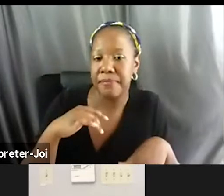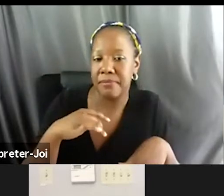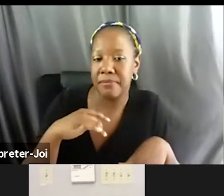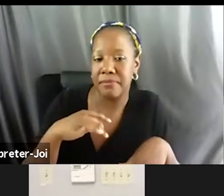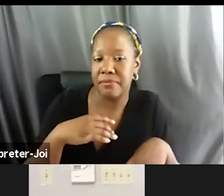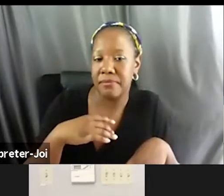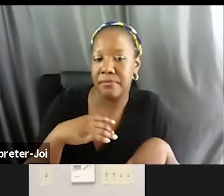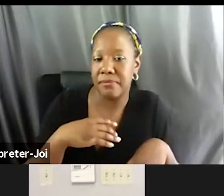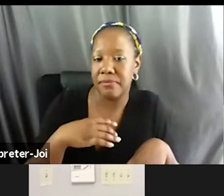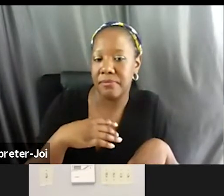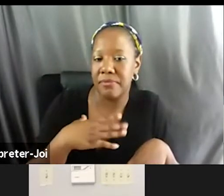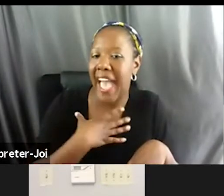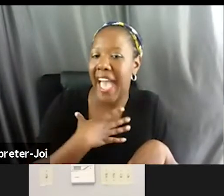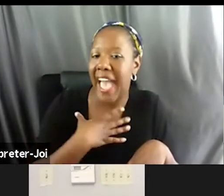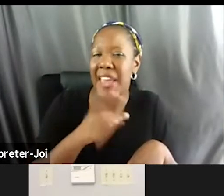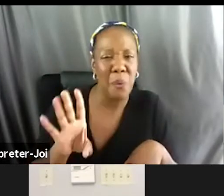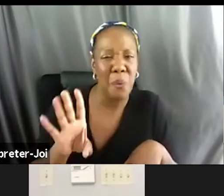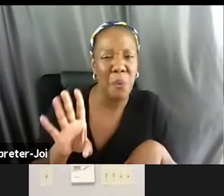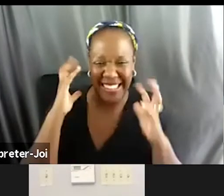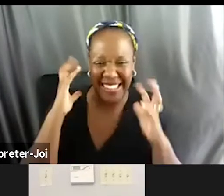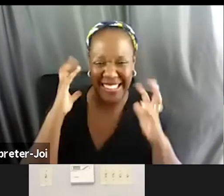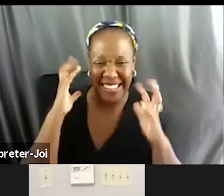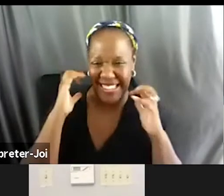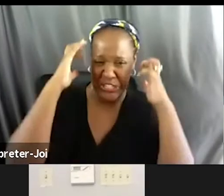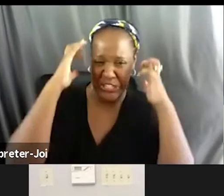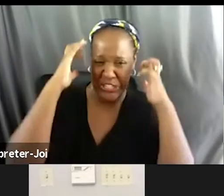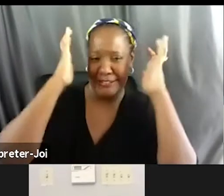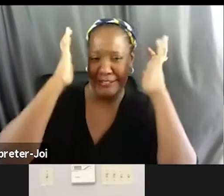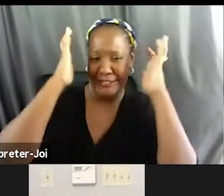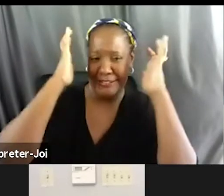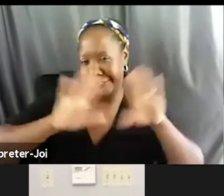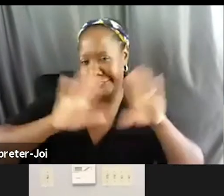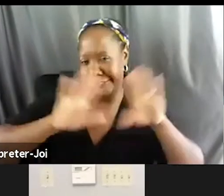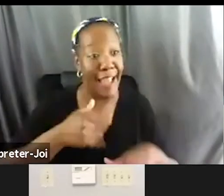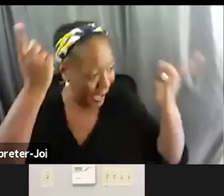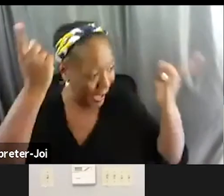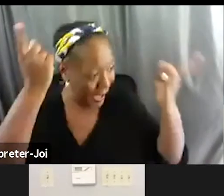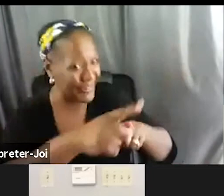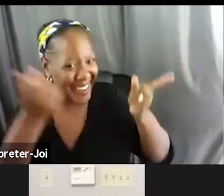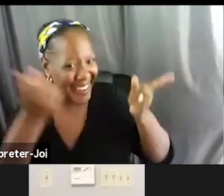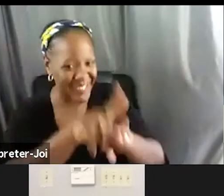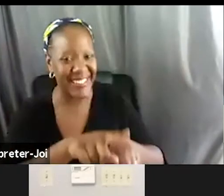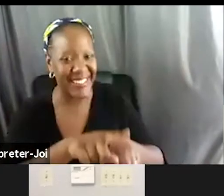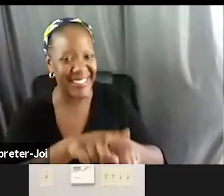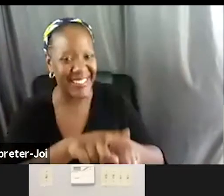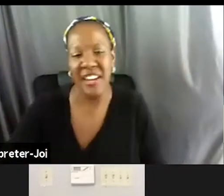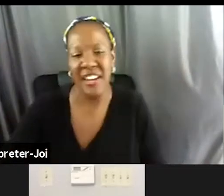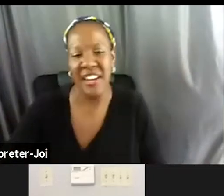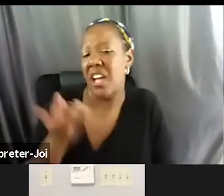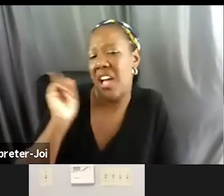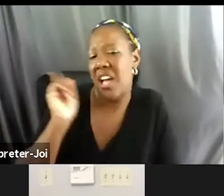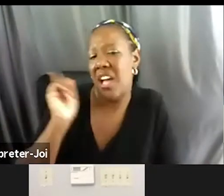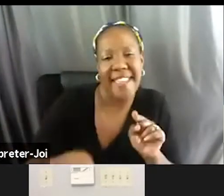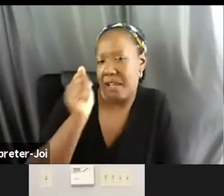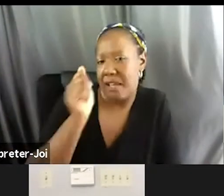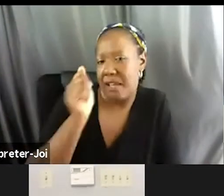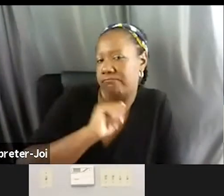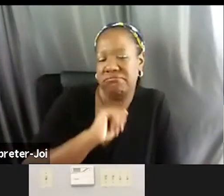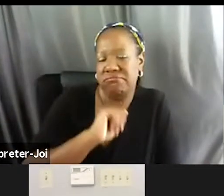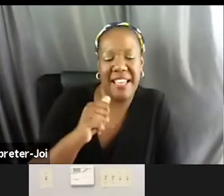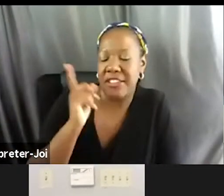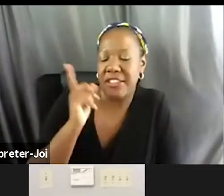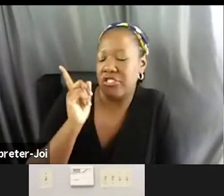in itchy stuff. I just I agree. I agree. I can't be in fancy stuff. I just